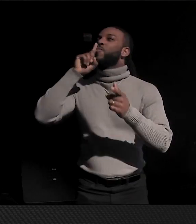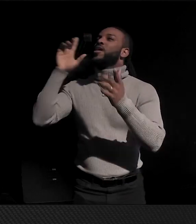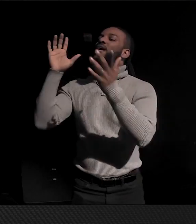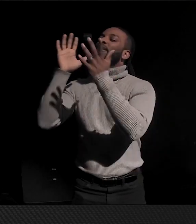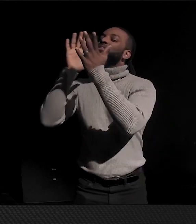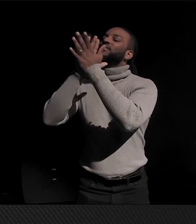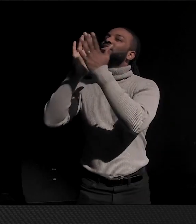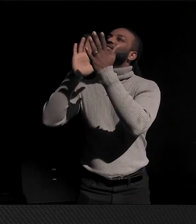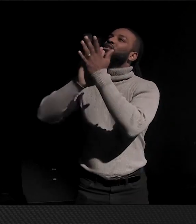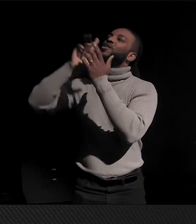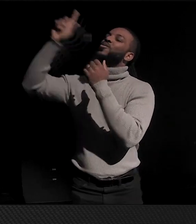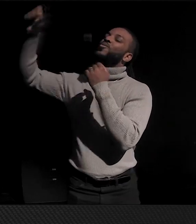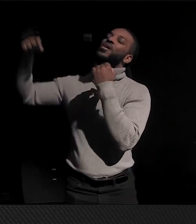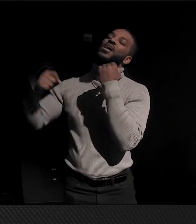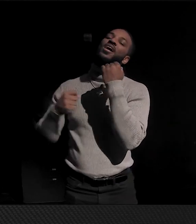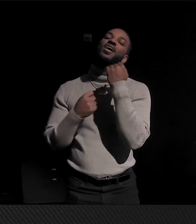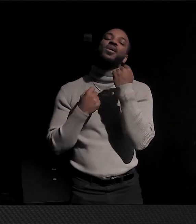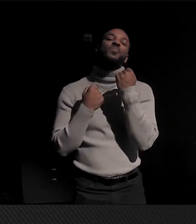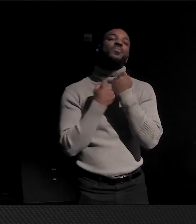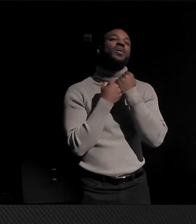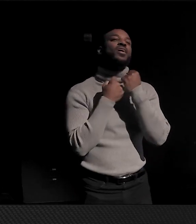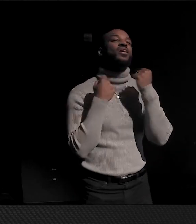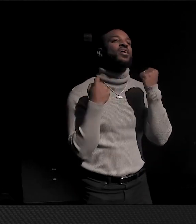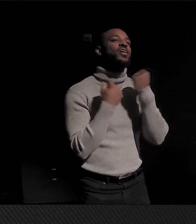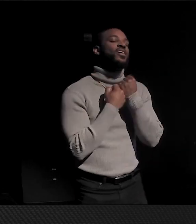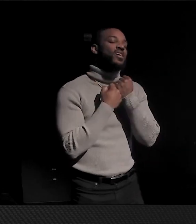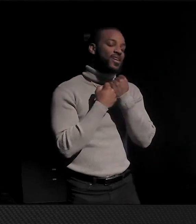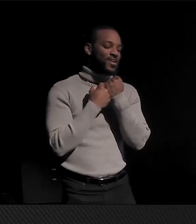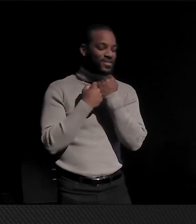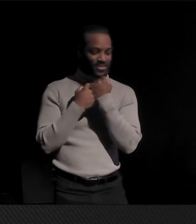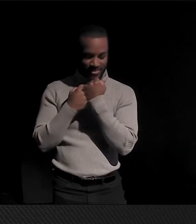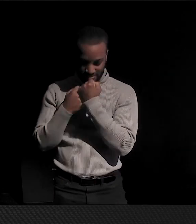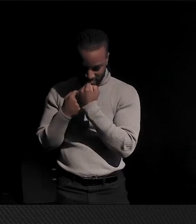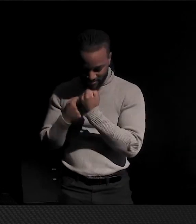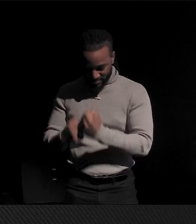Our praises are weapon,